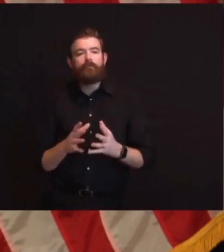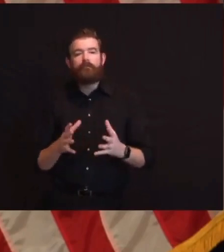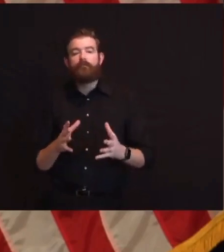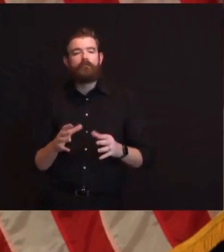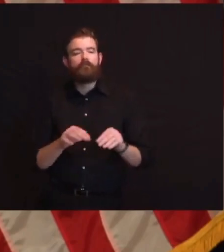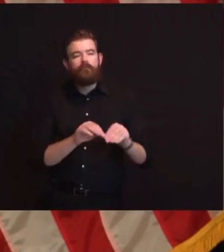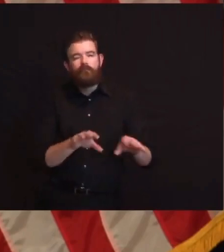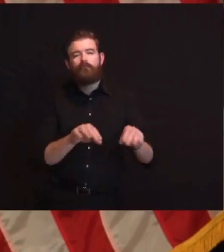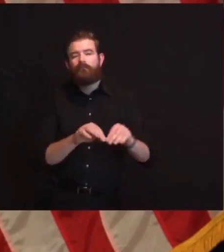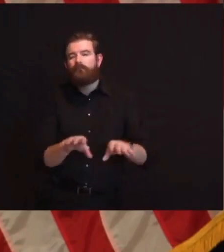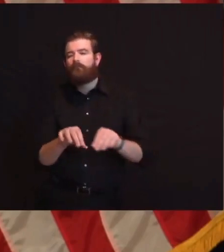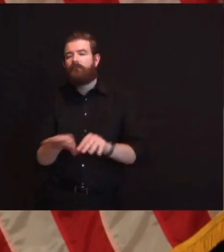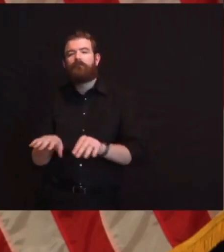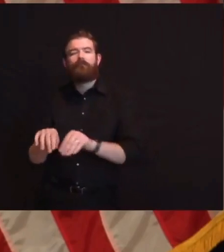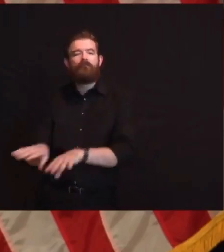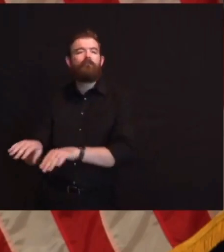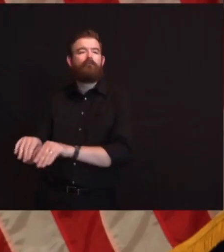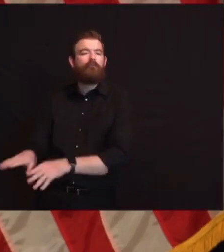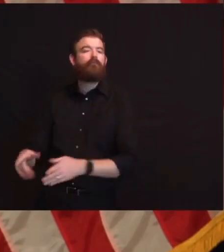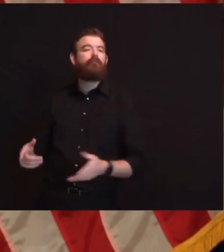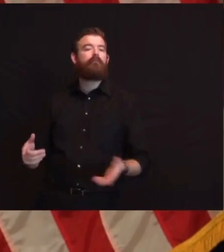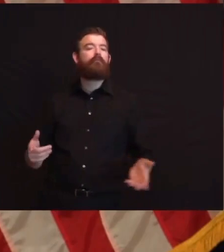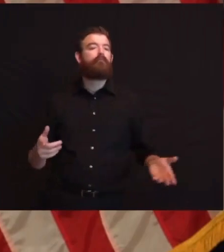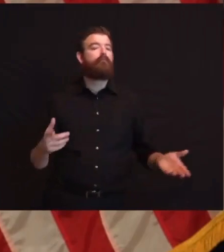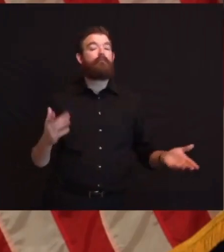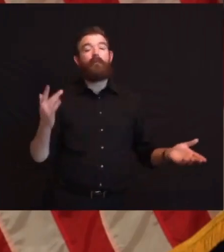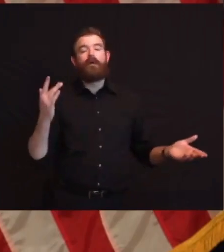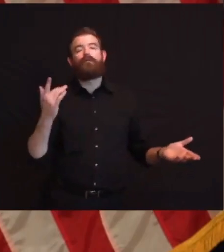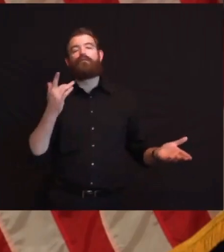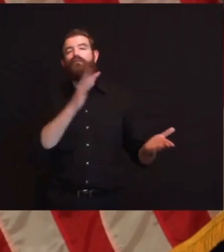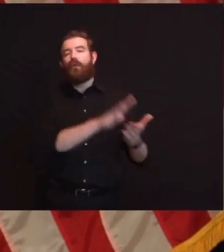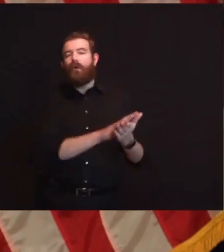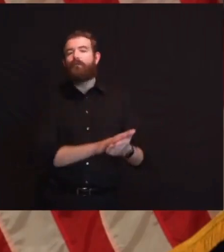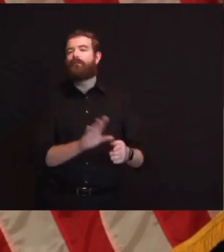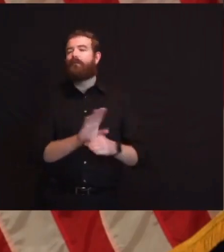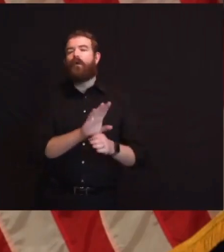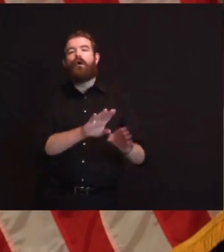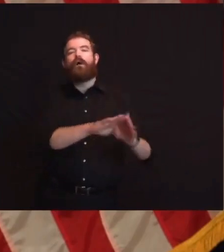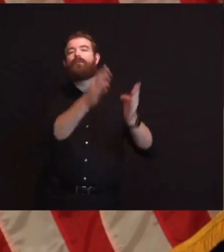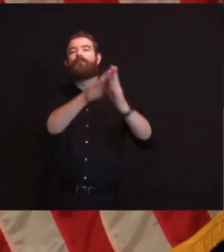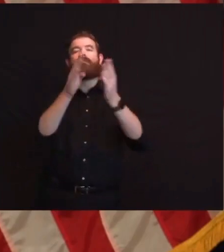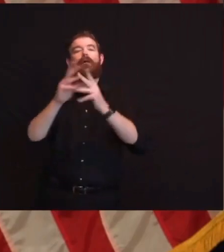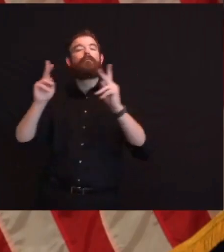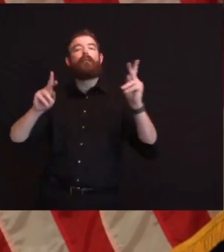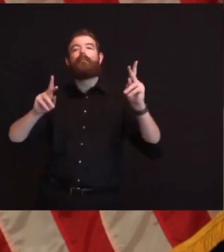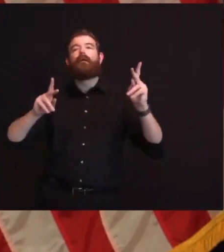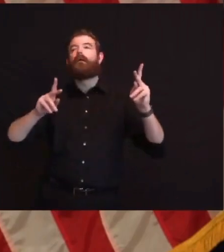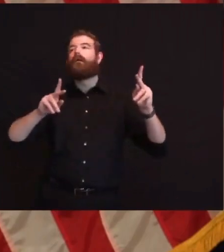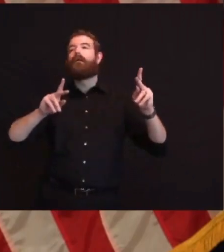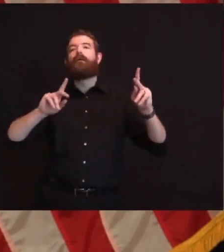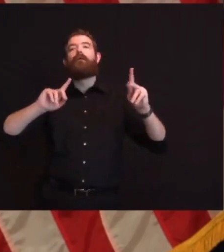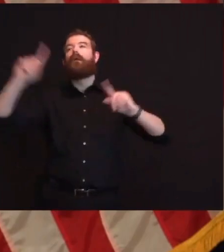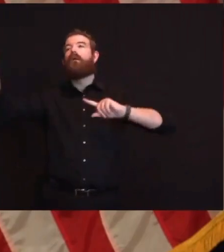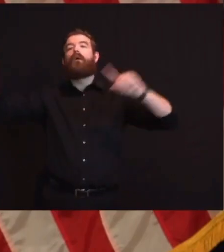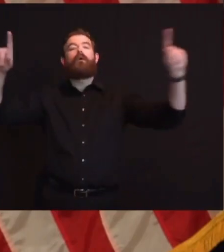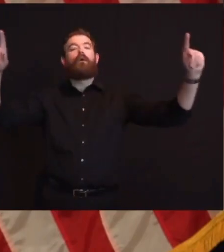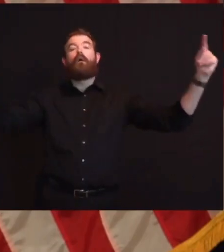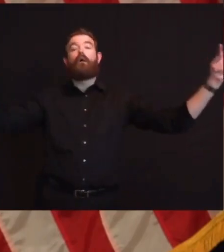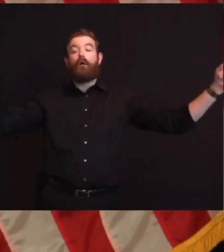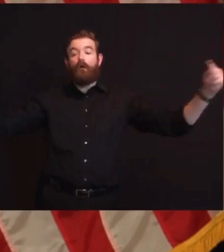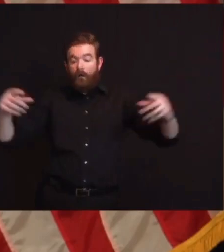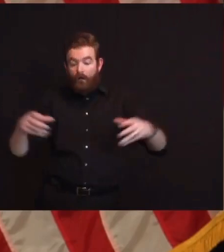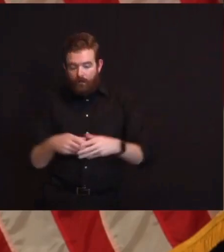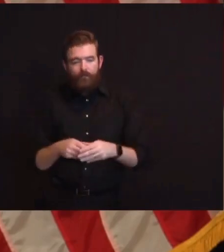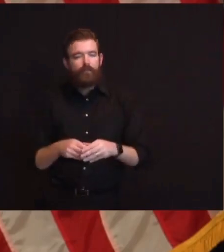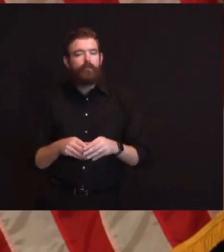because of the reopening efforts, but at the same time, it's just a reminder that, we have to continue to stay vigilant. But it's